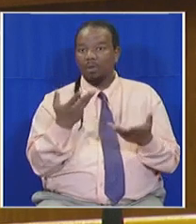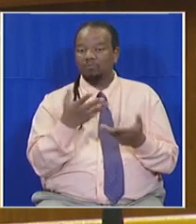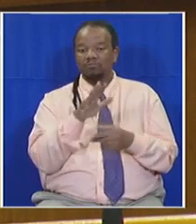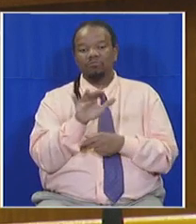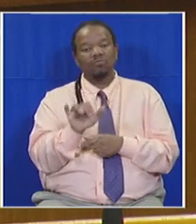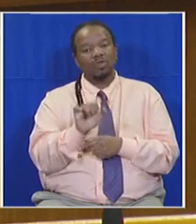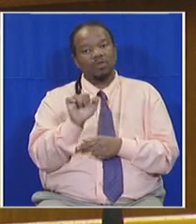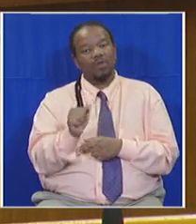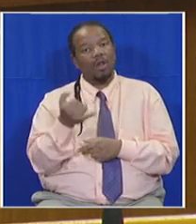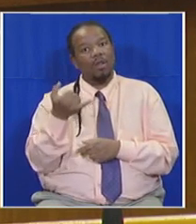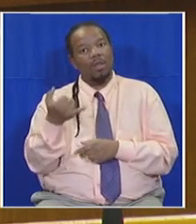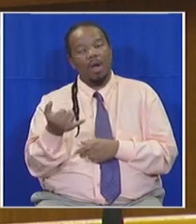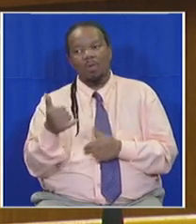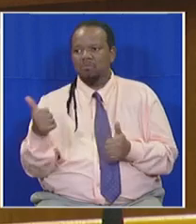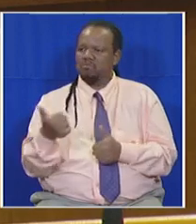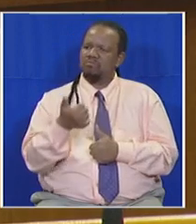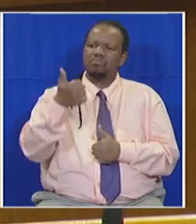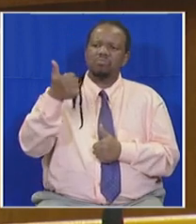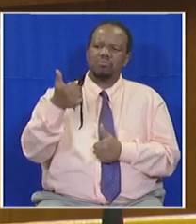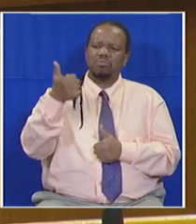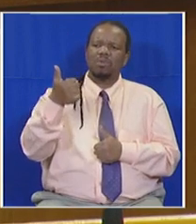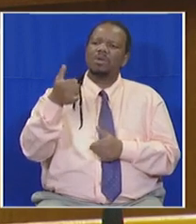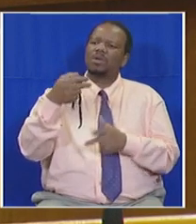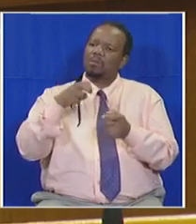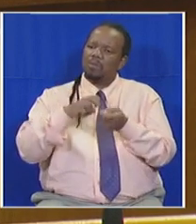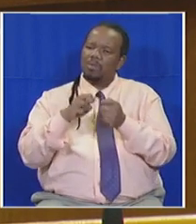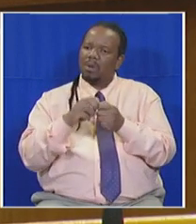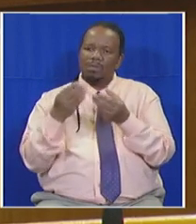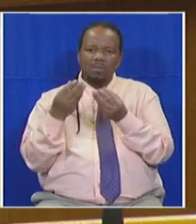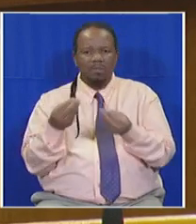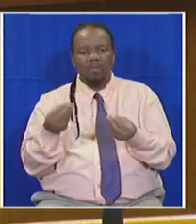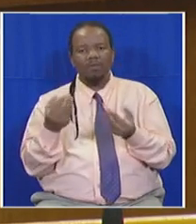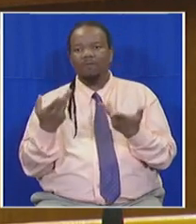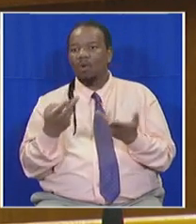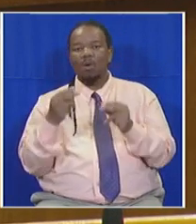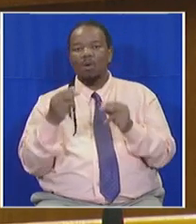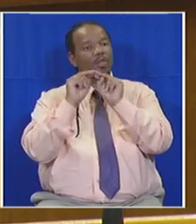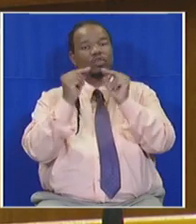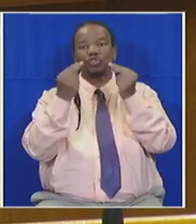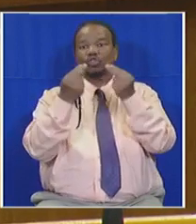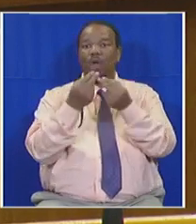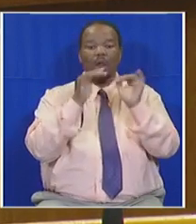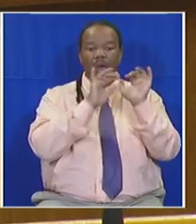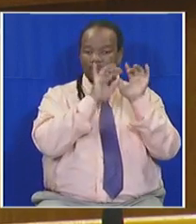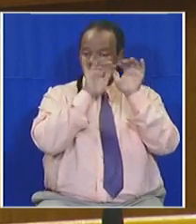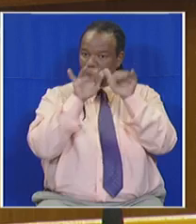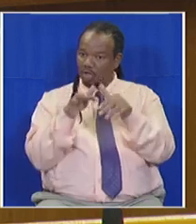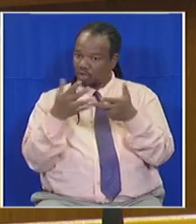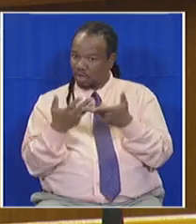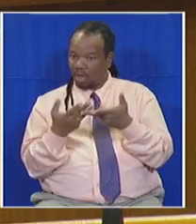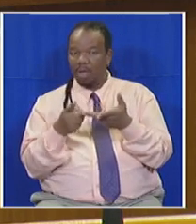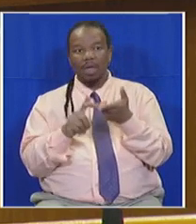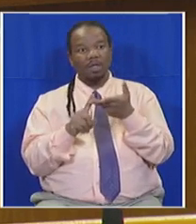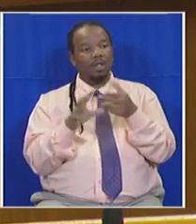is now highly well positioned to respond to both national urbanization challenges, to interface with